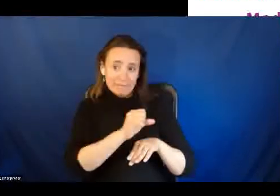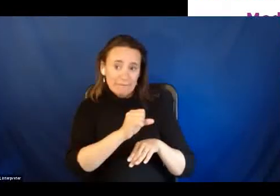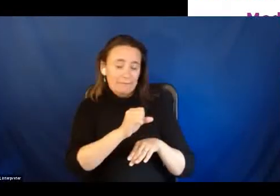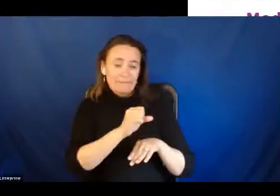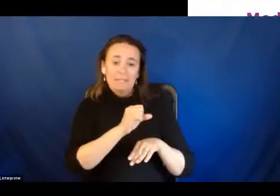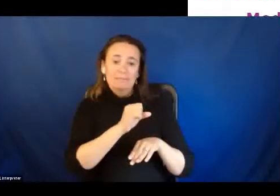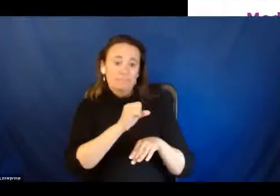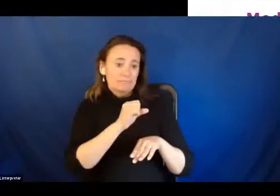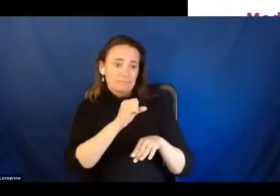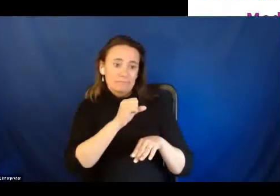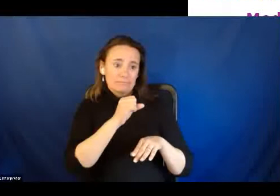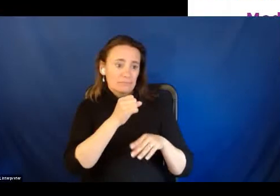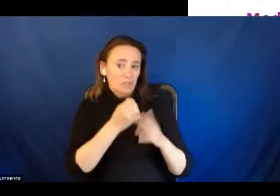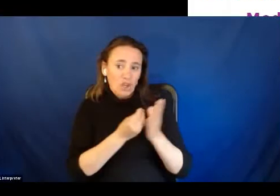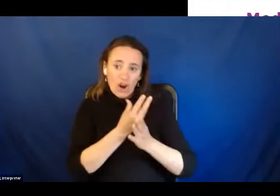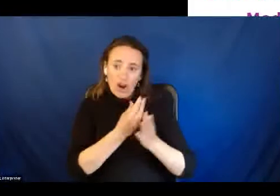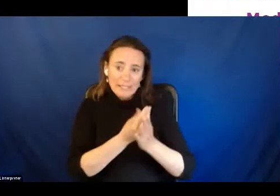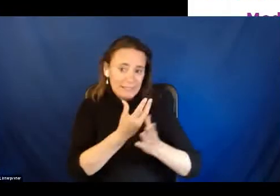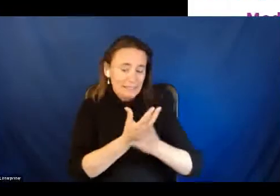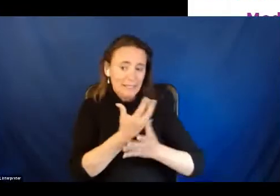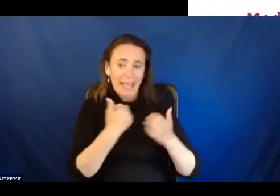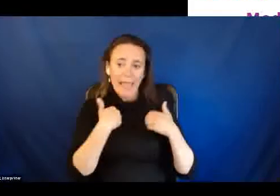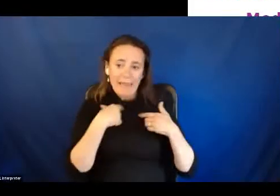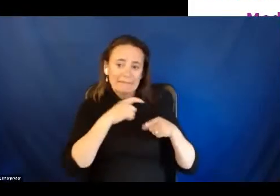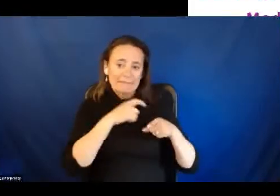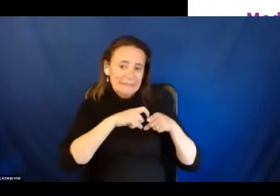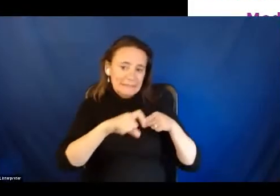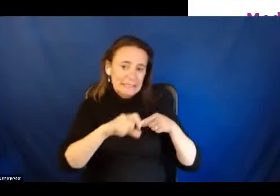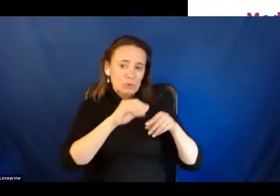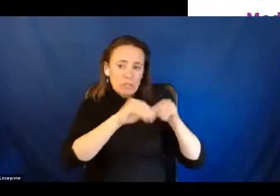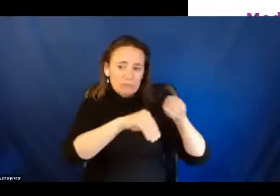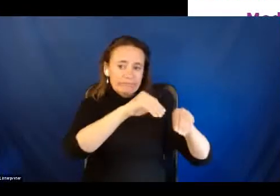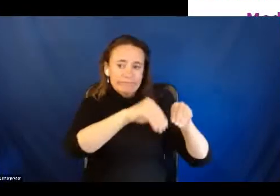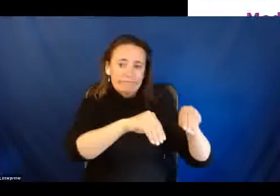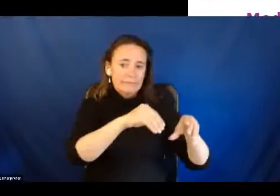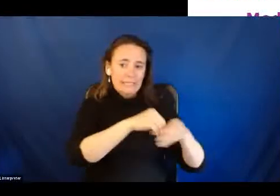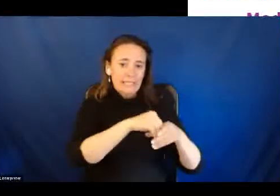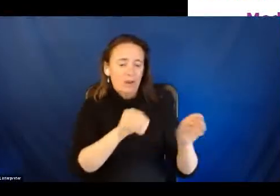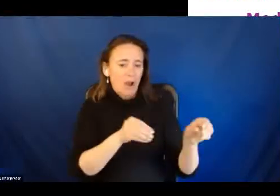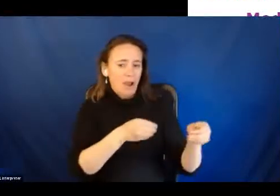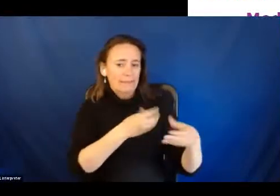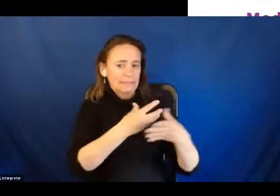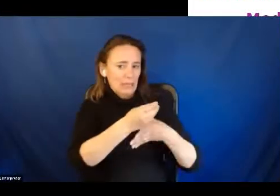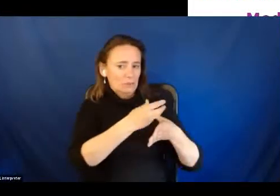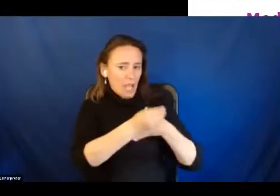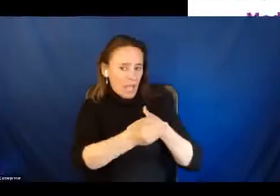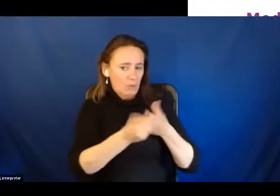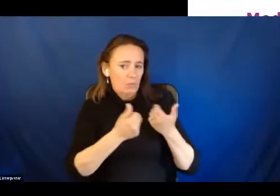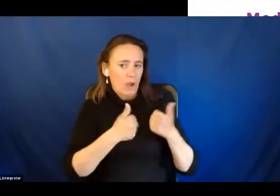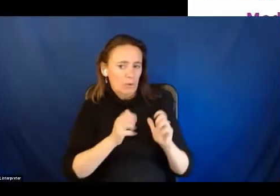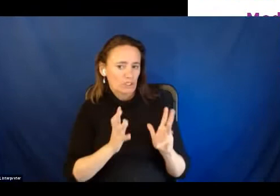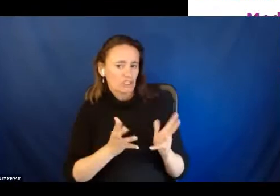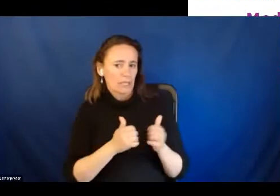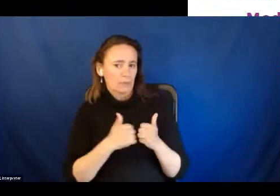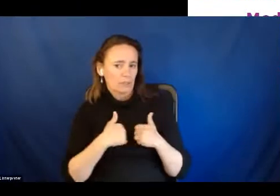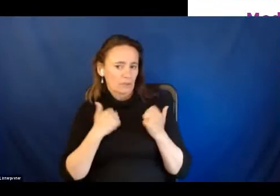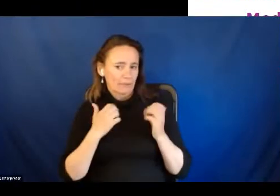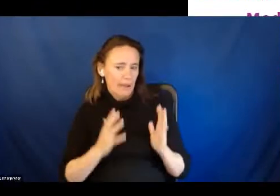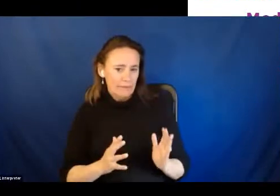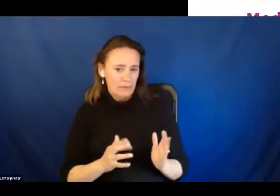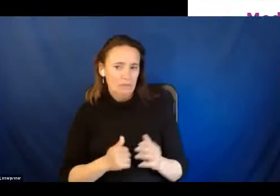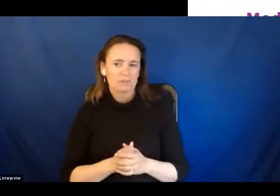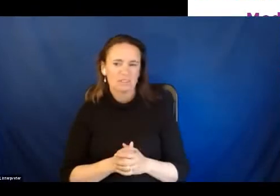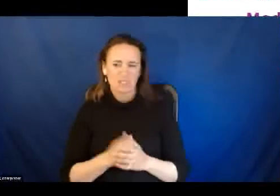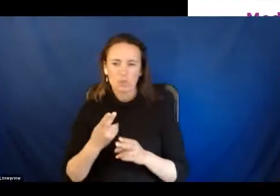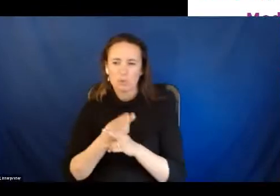can put that outside of our office and do some gardening while we're talking about healing with survivors. Maybe someone is